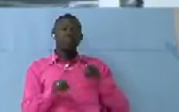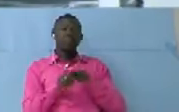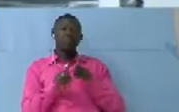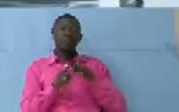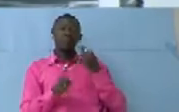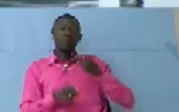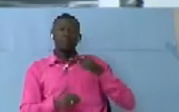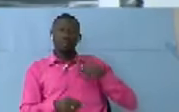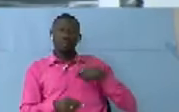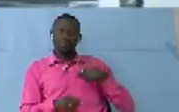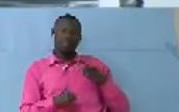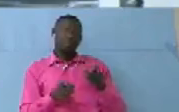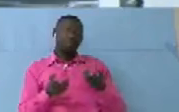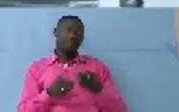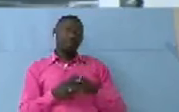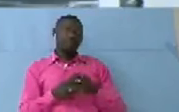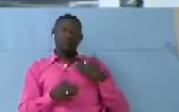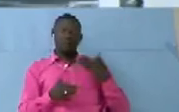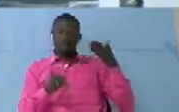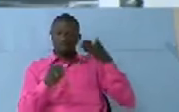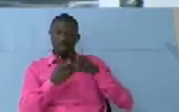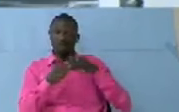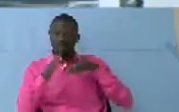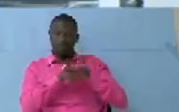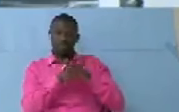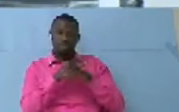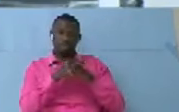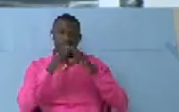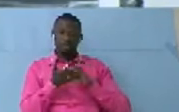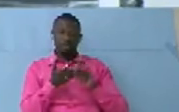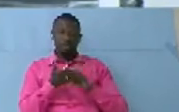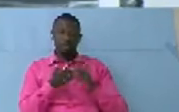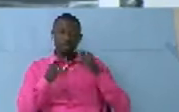fact, when I got into his office, they took down my statement.